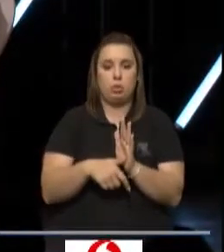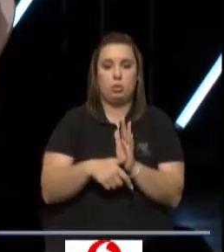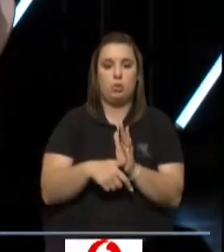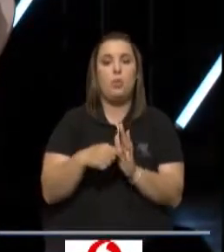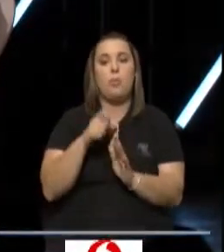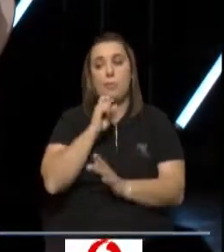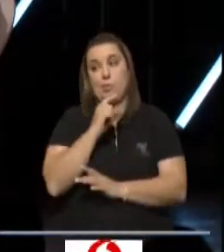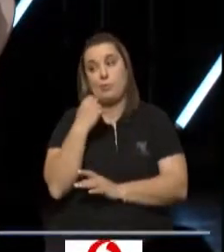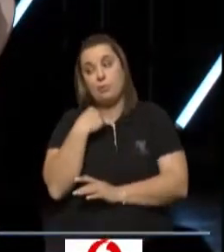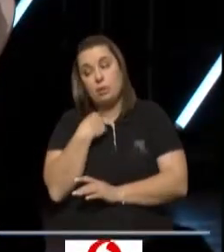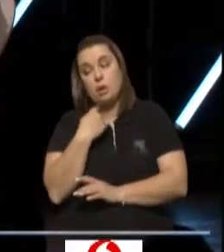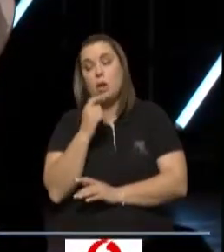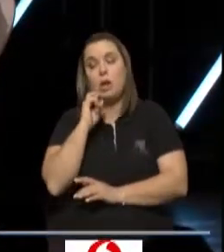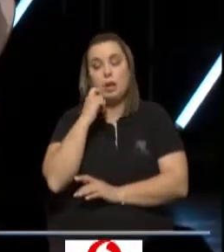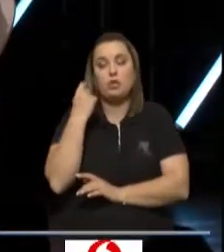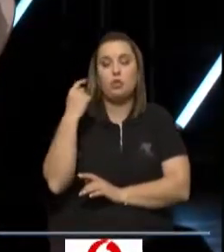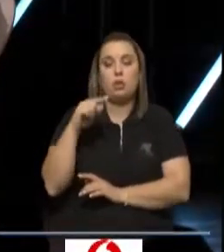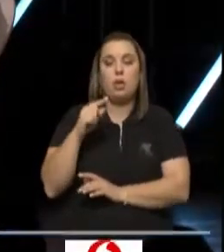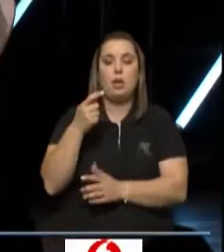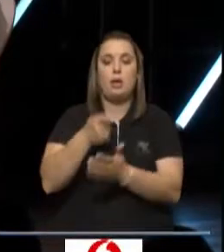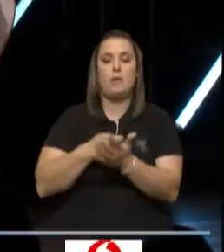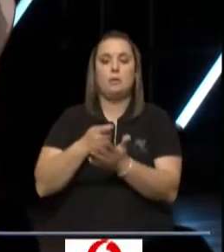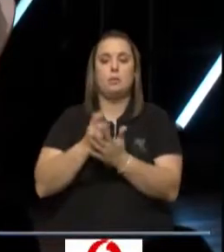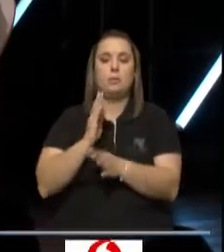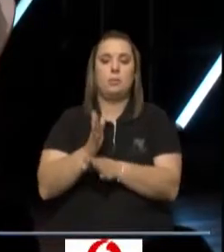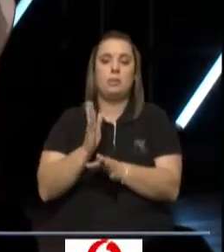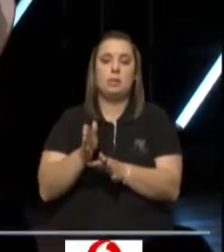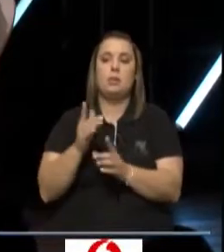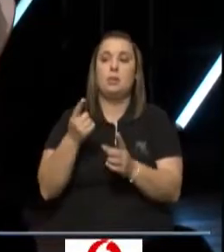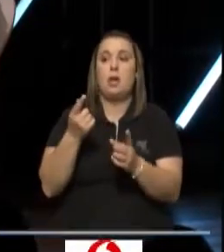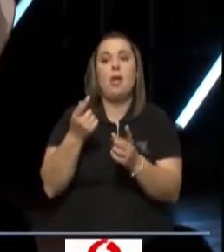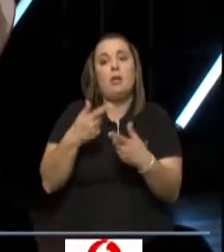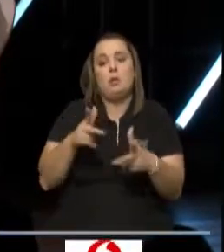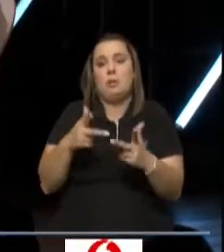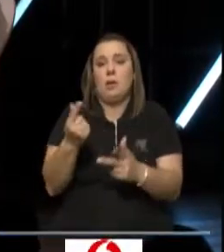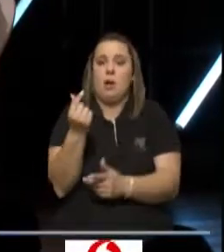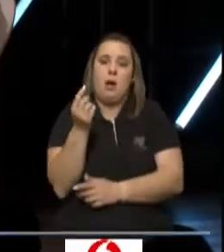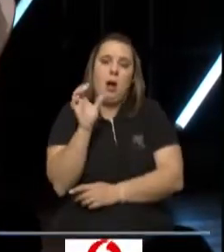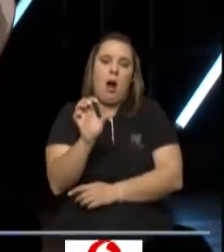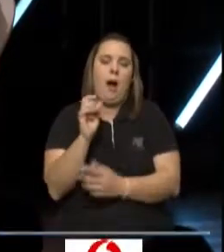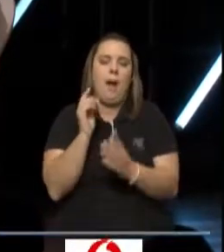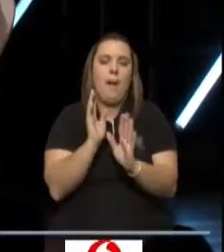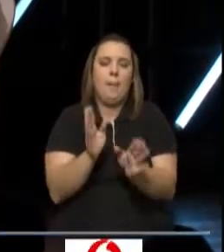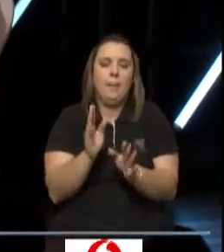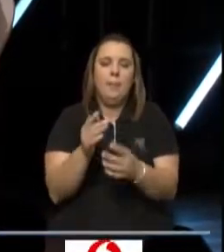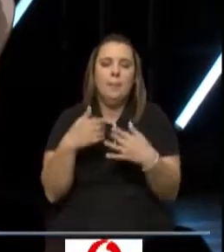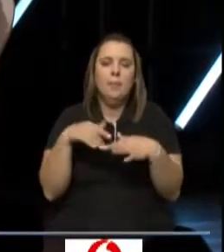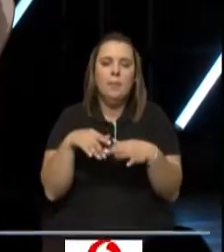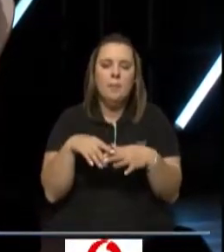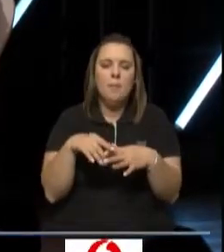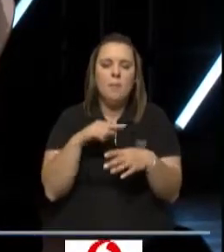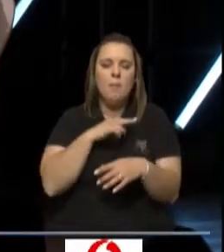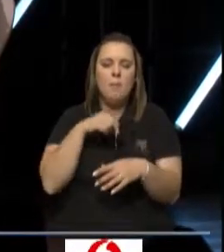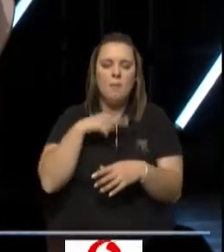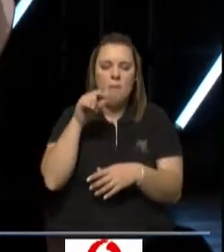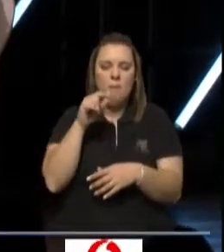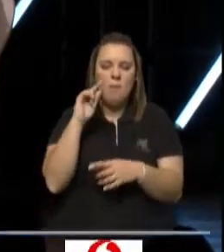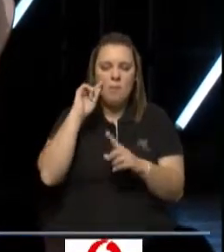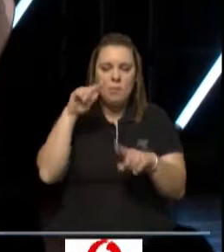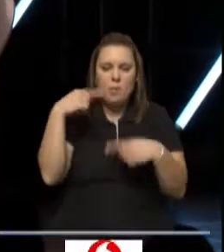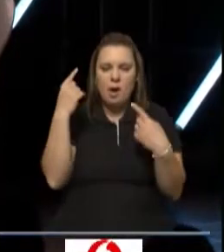is due to the challenge. There are risks that things may fail, but of course that we need financial